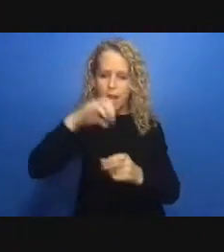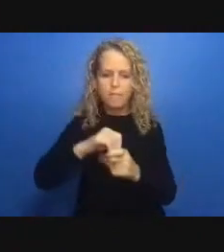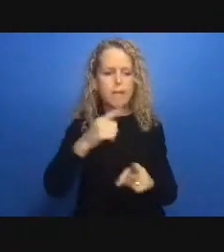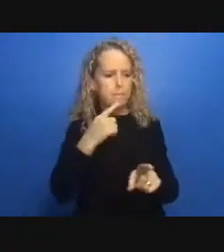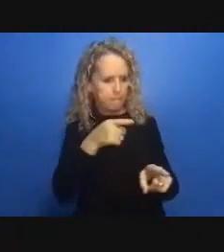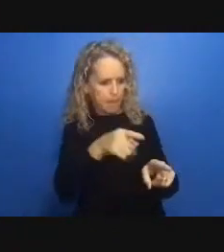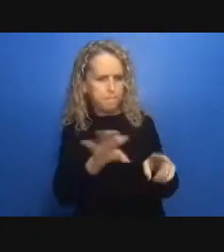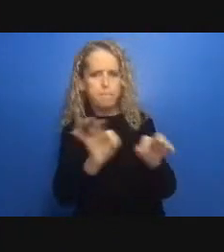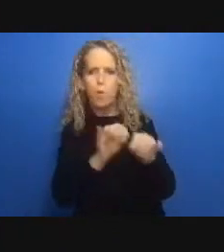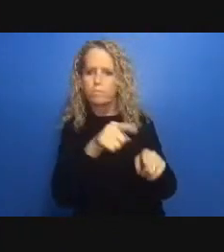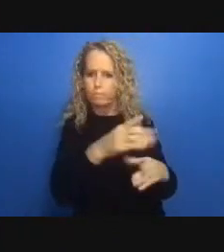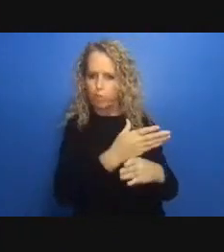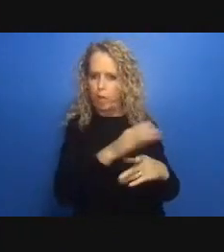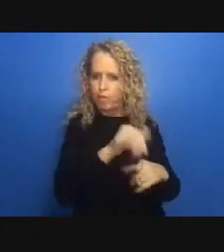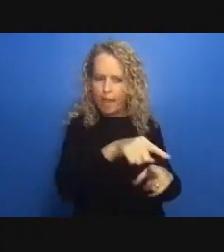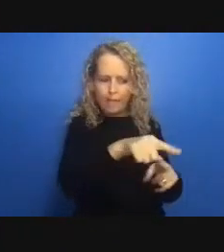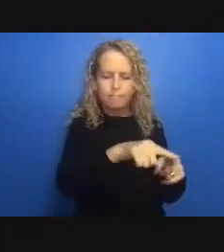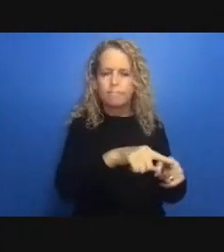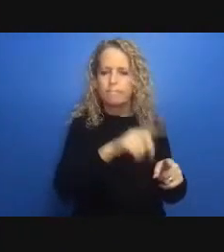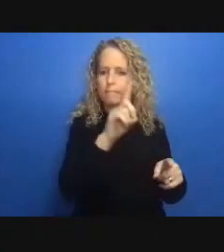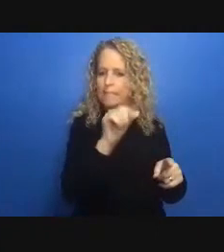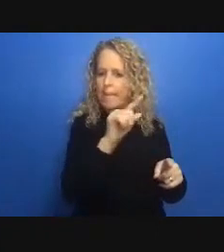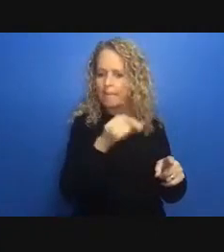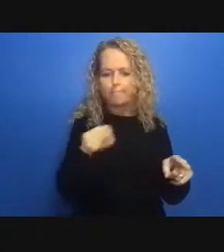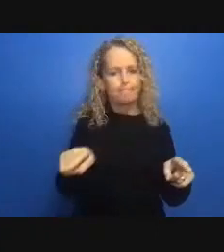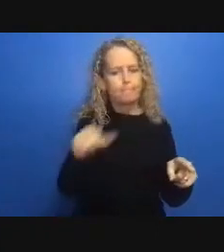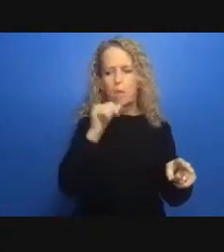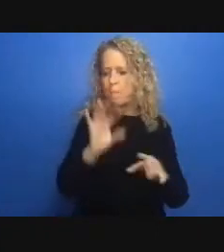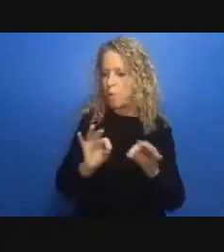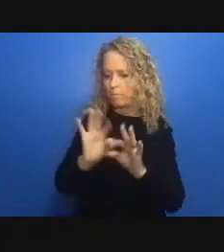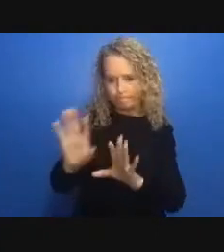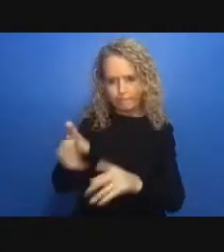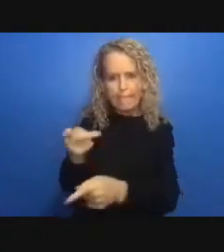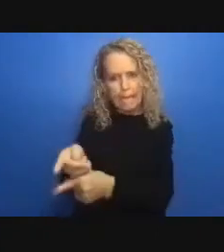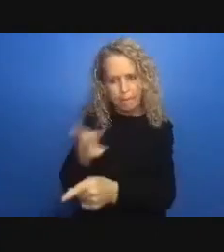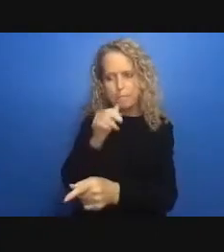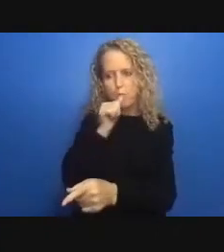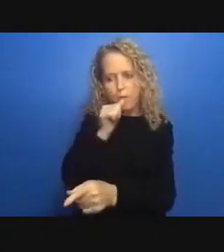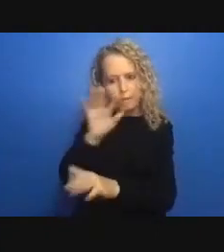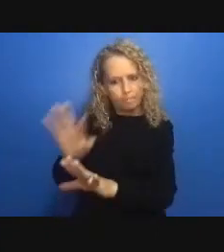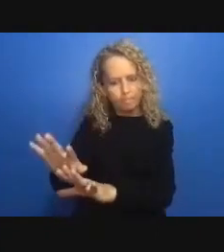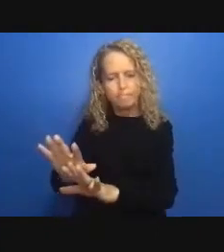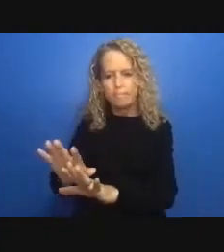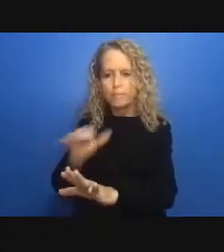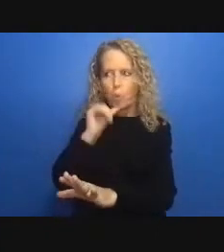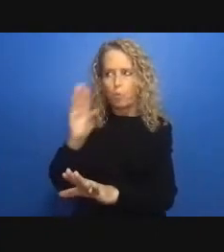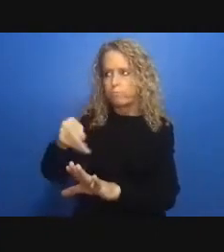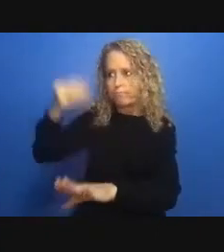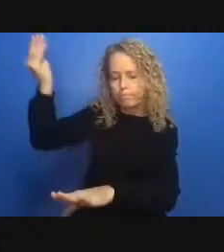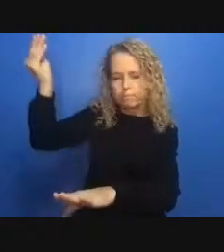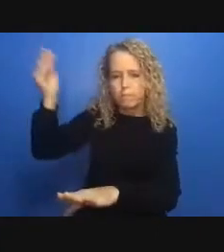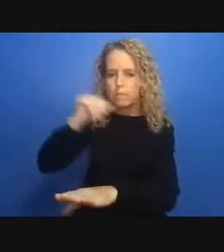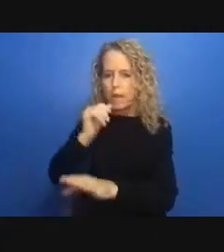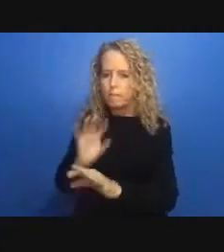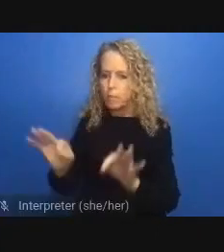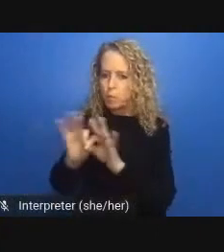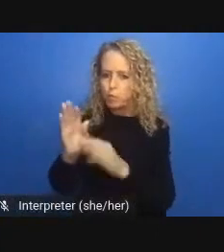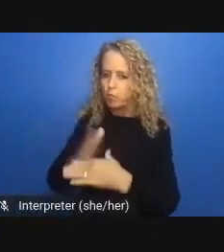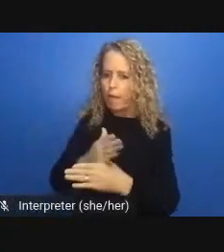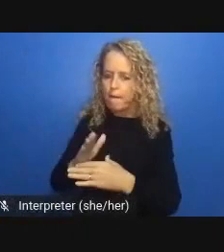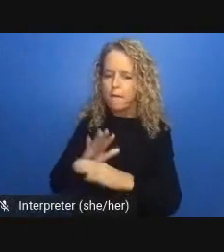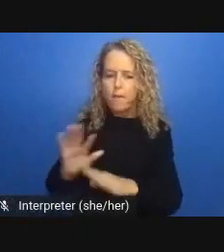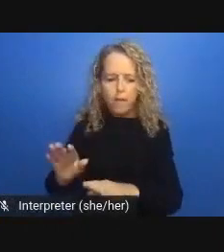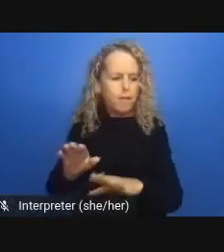response and really design. There's a chance here. Nova Scotia is this beautiful size. You know, I think we have an